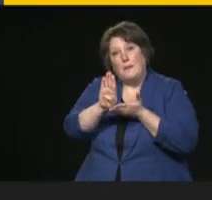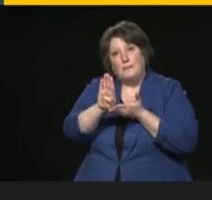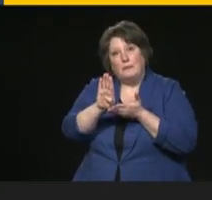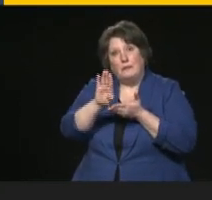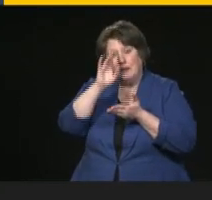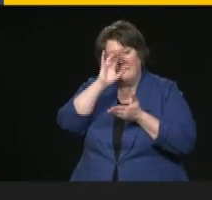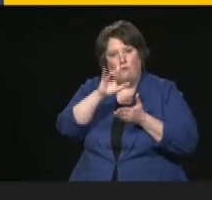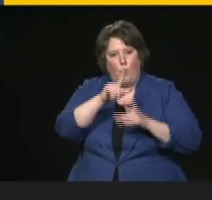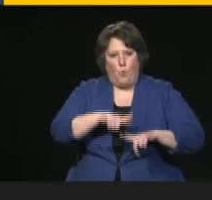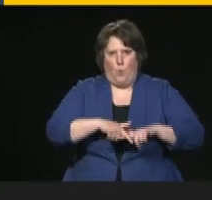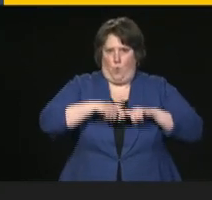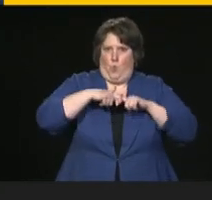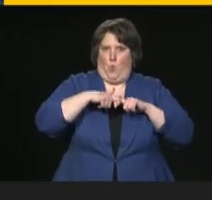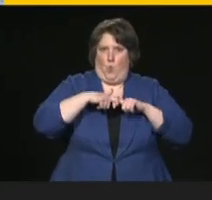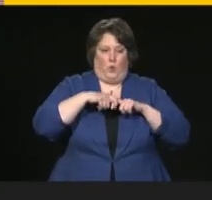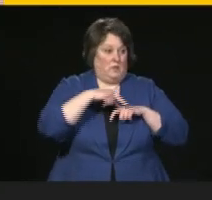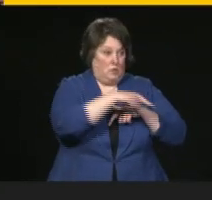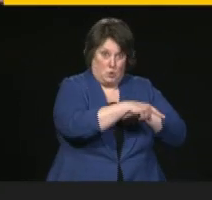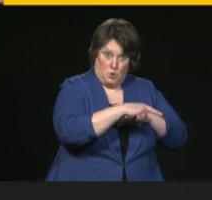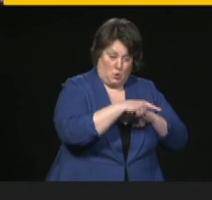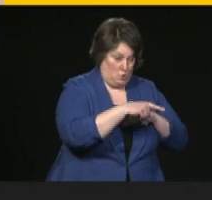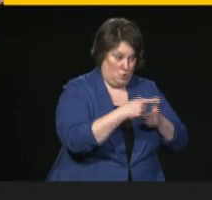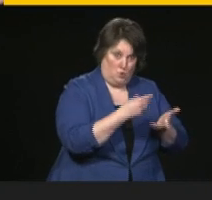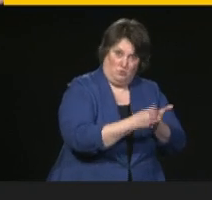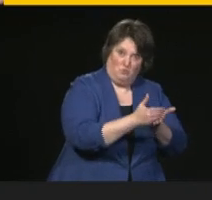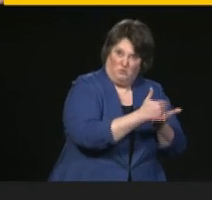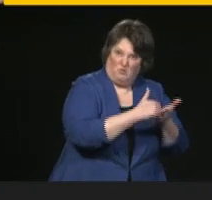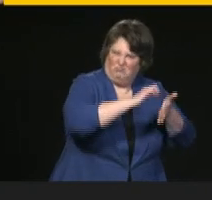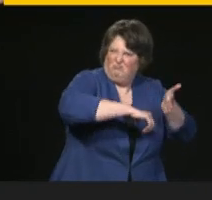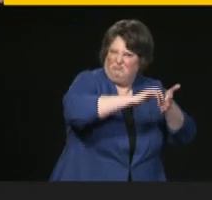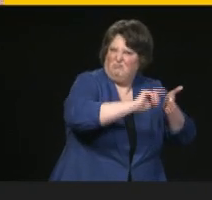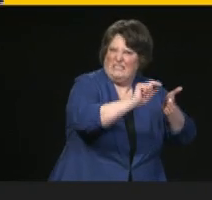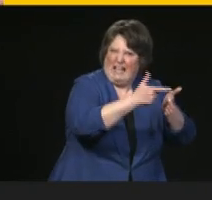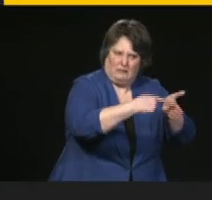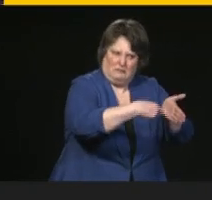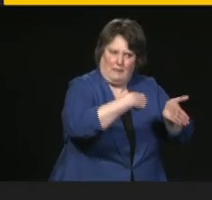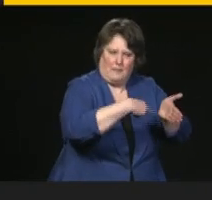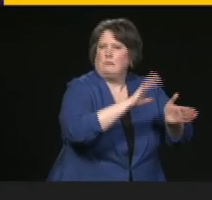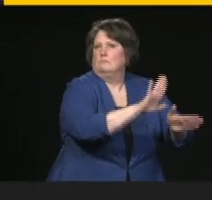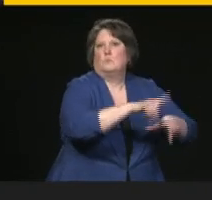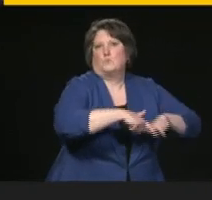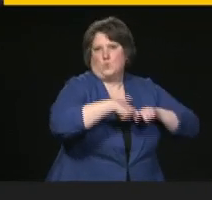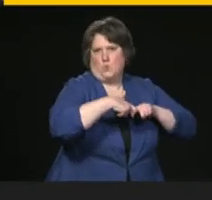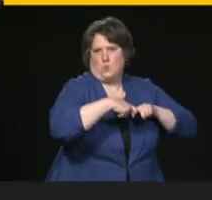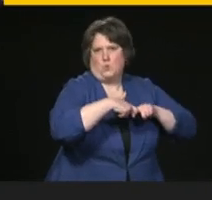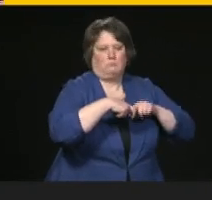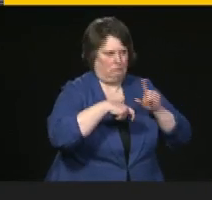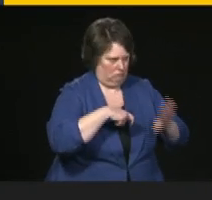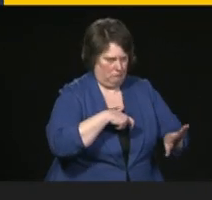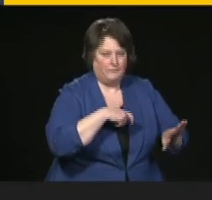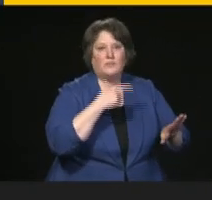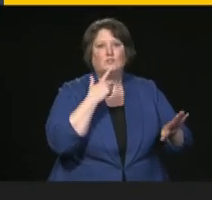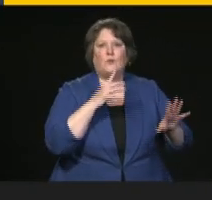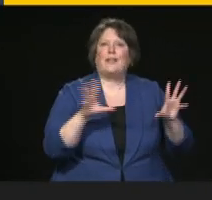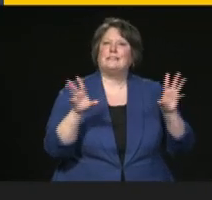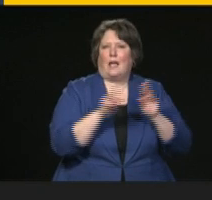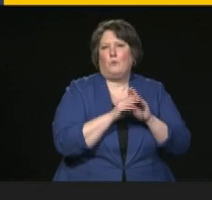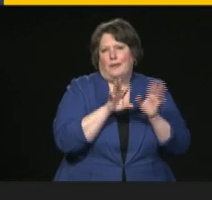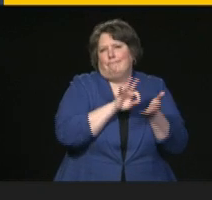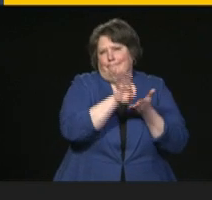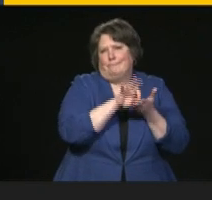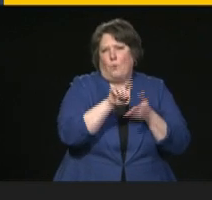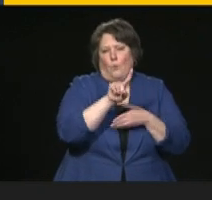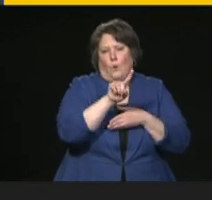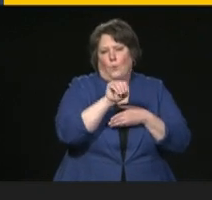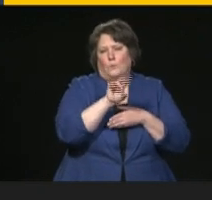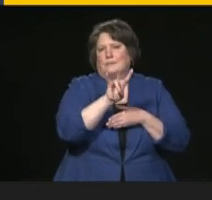for individuals and for businesses. So that's how we got to the $107 billion number. What you're hearing today